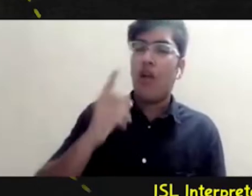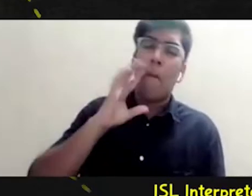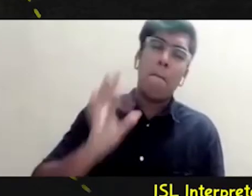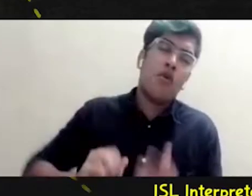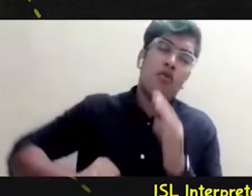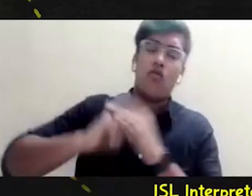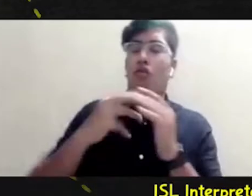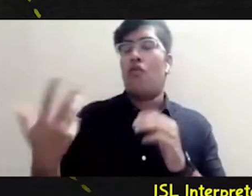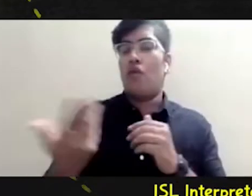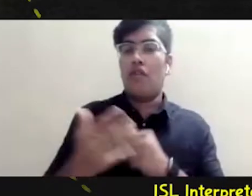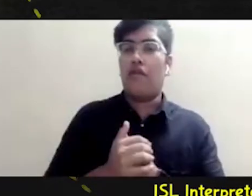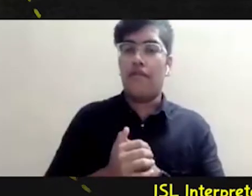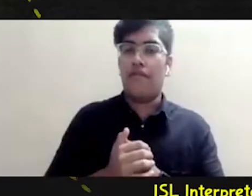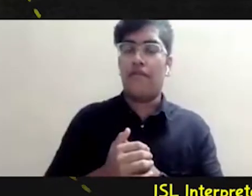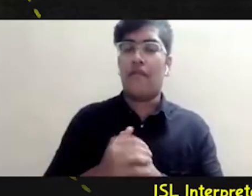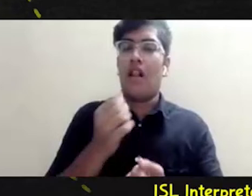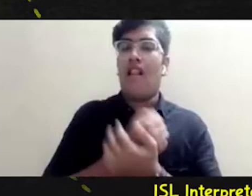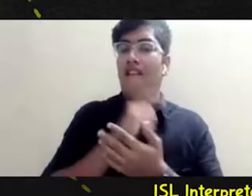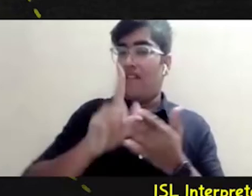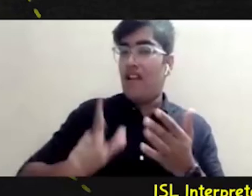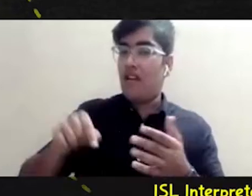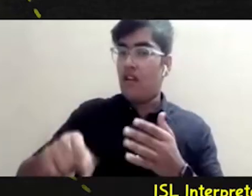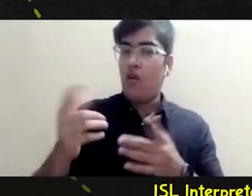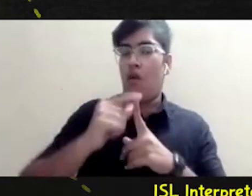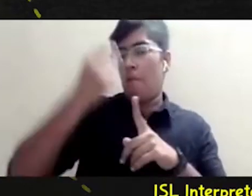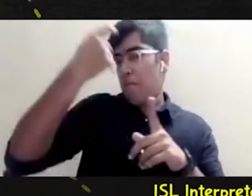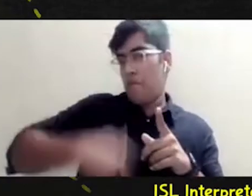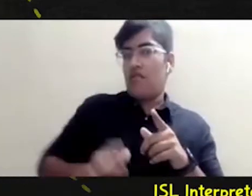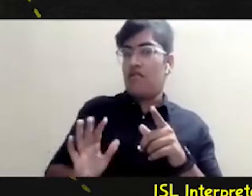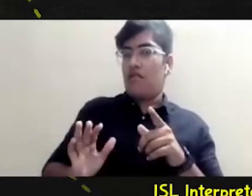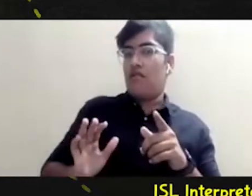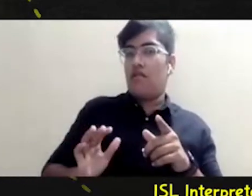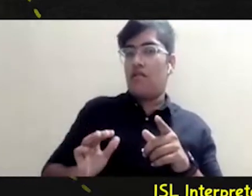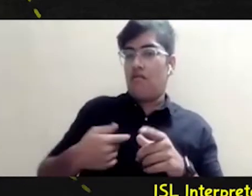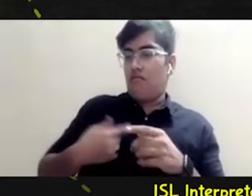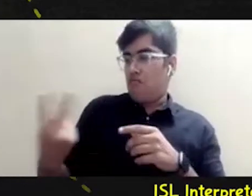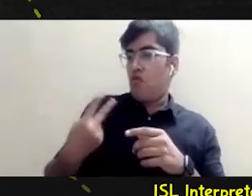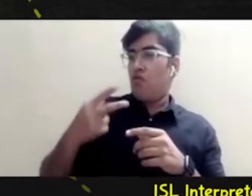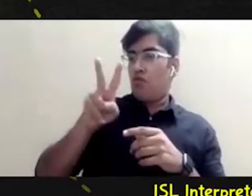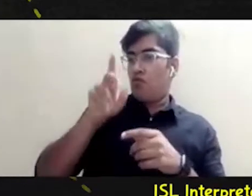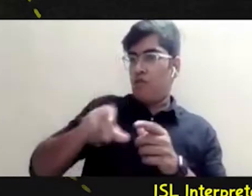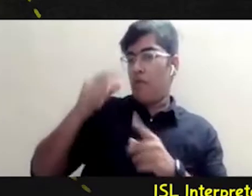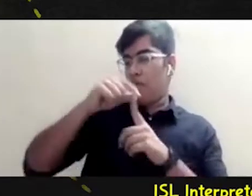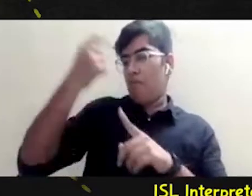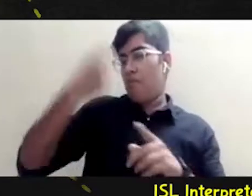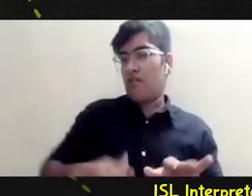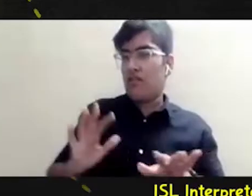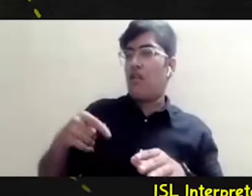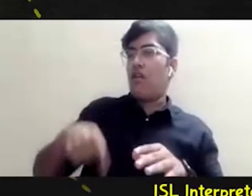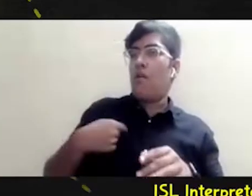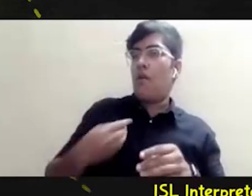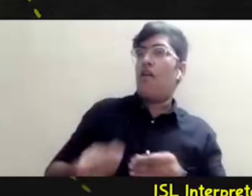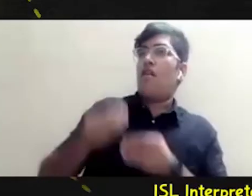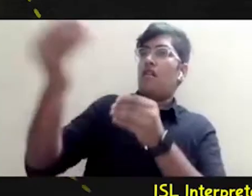because love letters are extremely personal. And why would anybody give that as a form